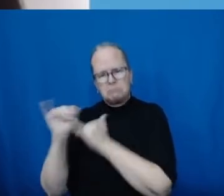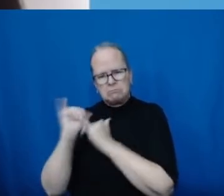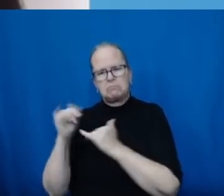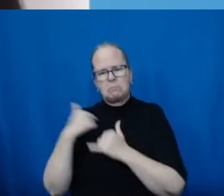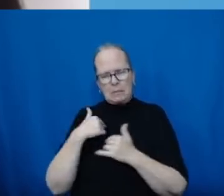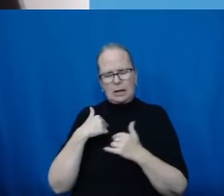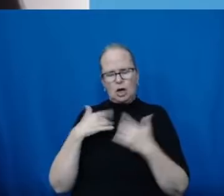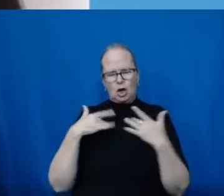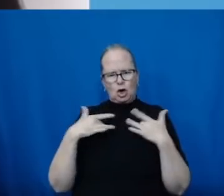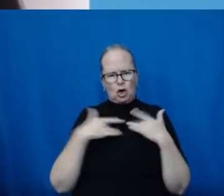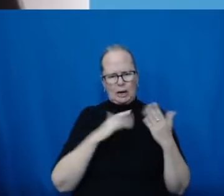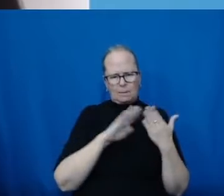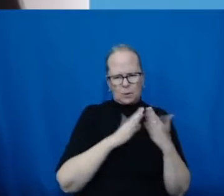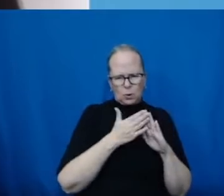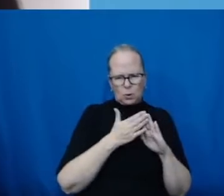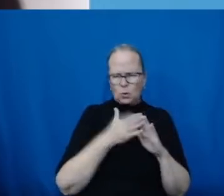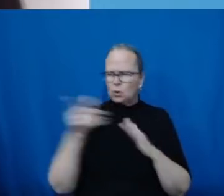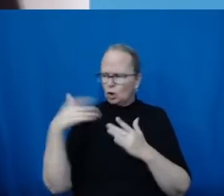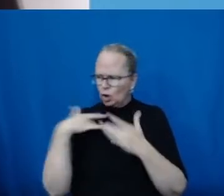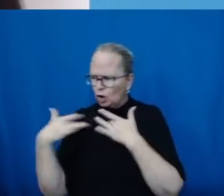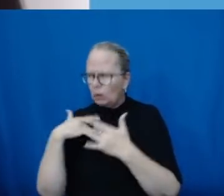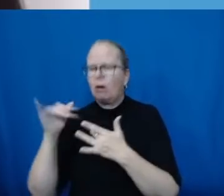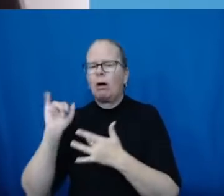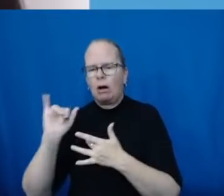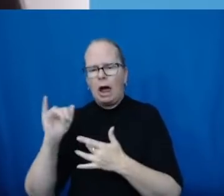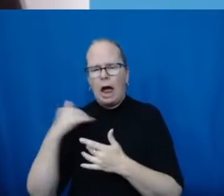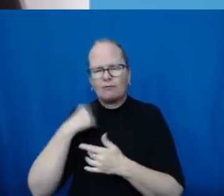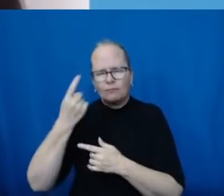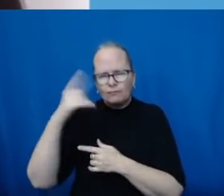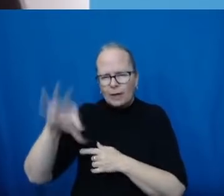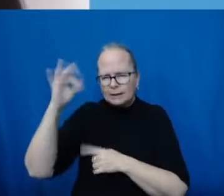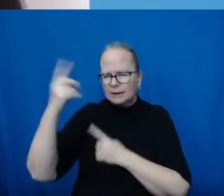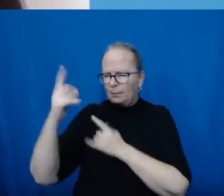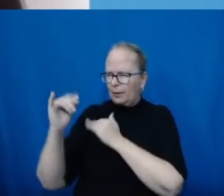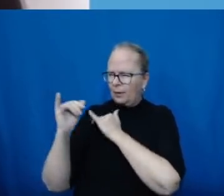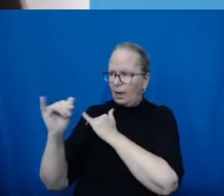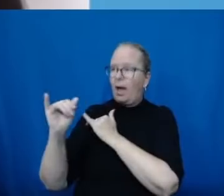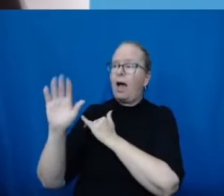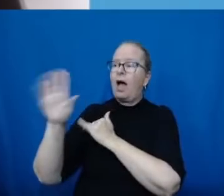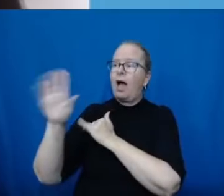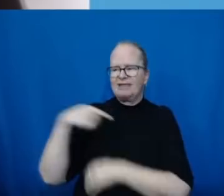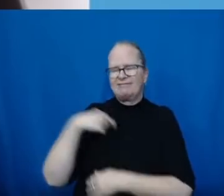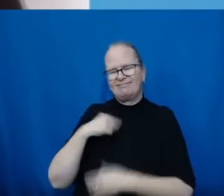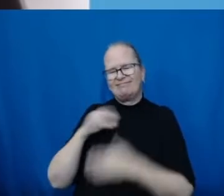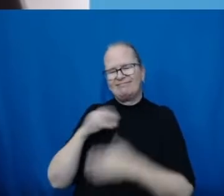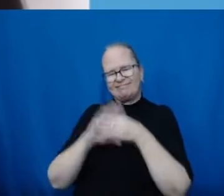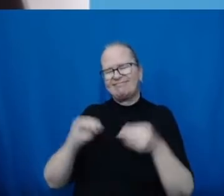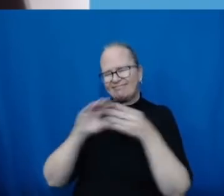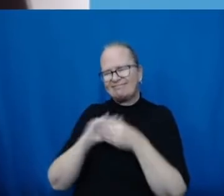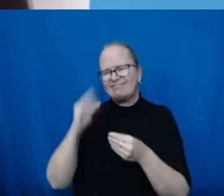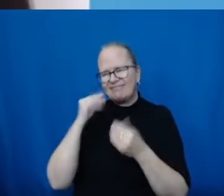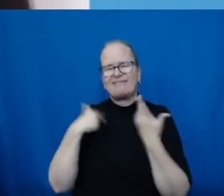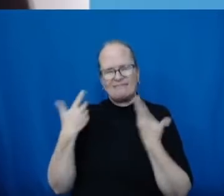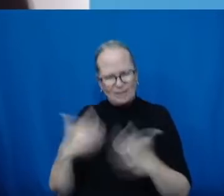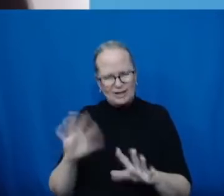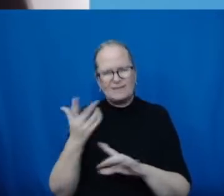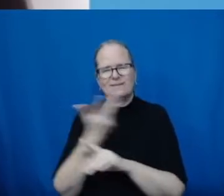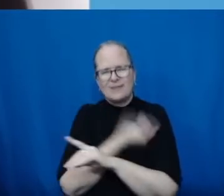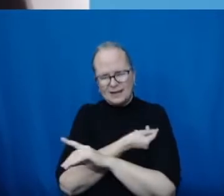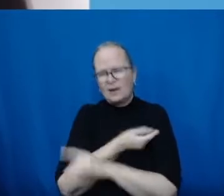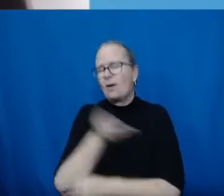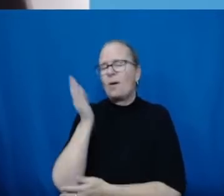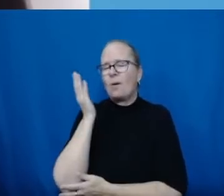story. Why did you get the vaccine and how did you feel about it? Almost everyone, feels awesome after they got the